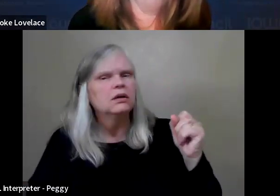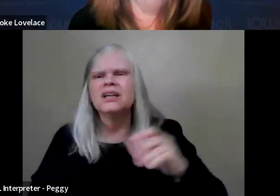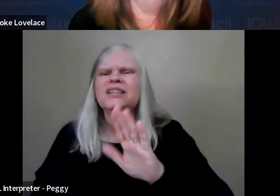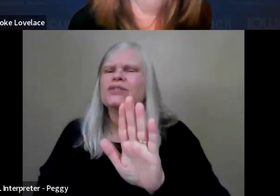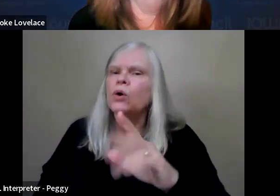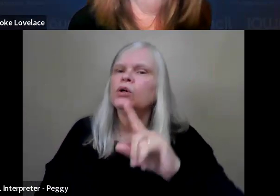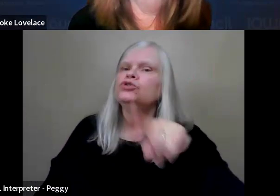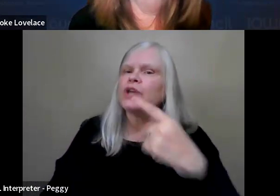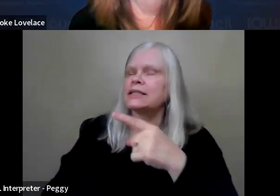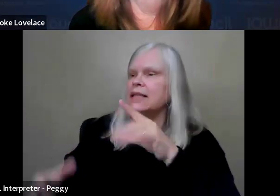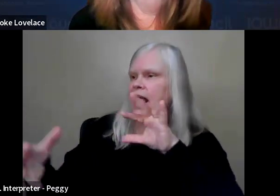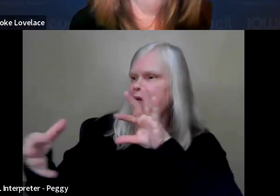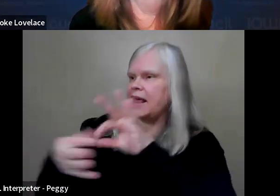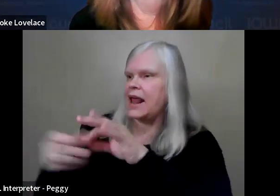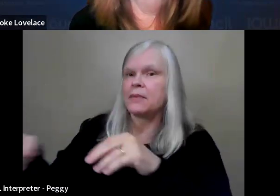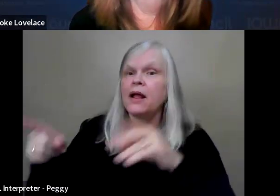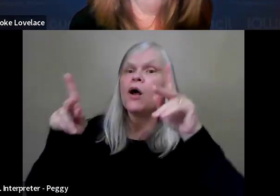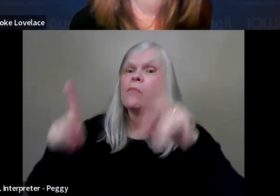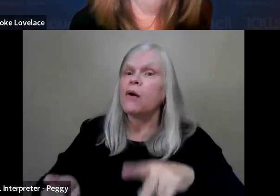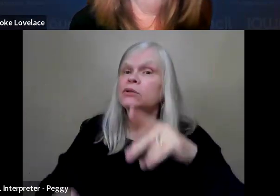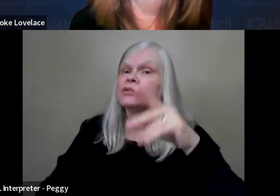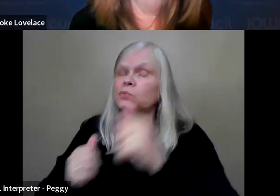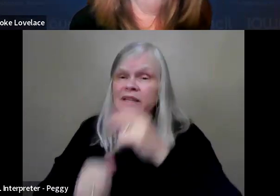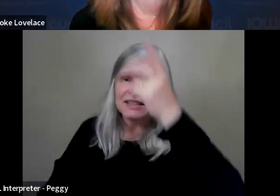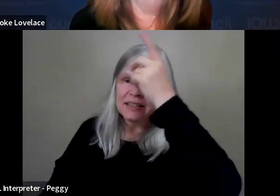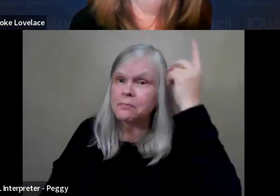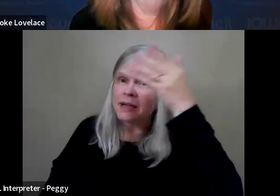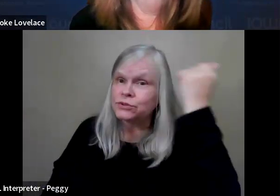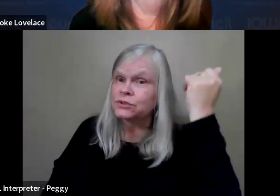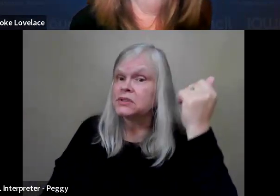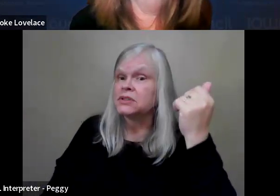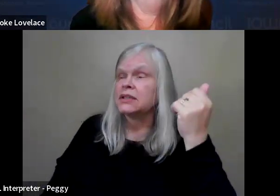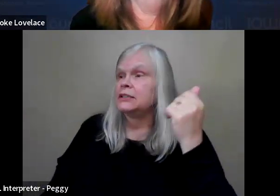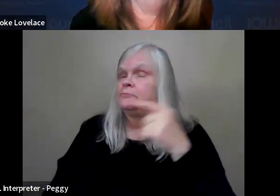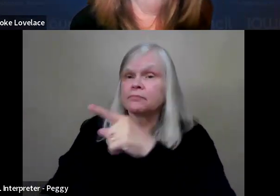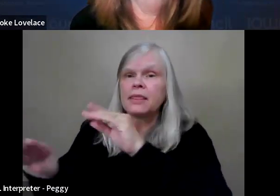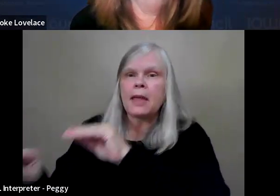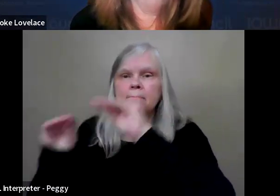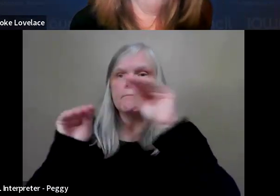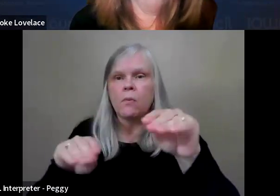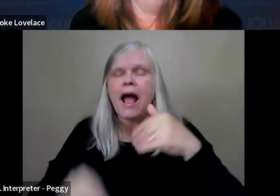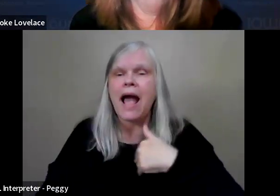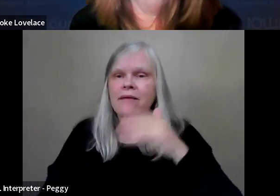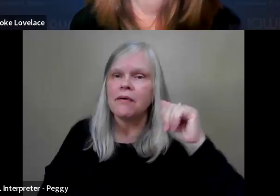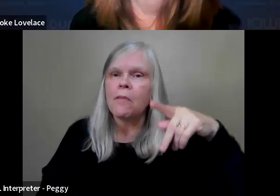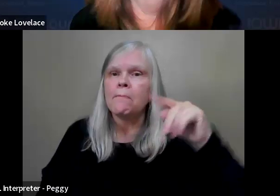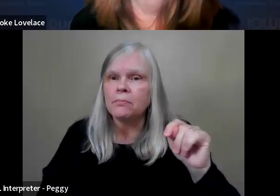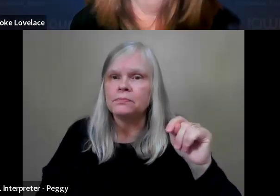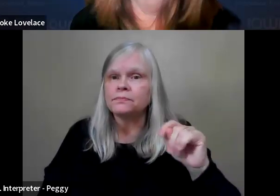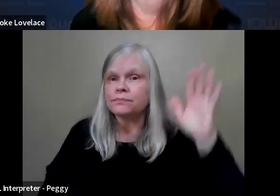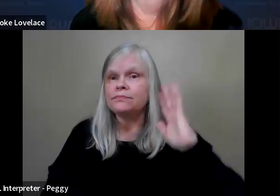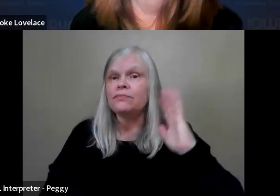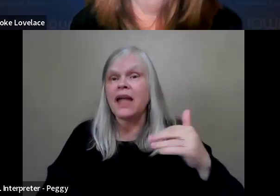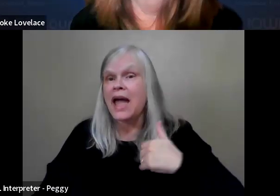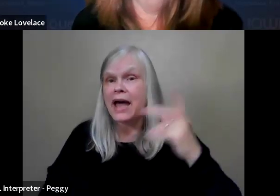For example, someone with dementia, maybe they have moved and they have an apartment now, and they used to